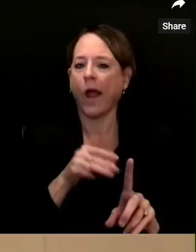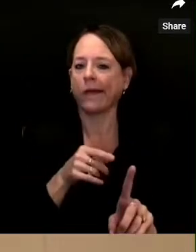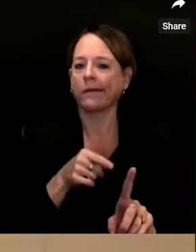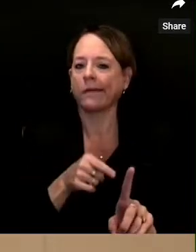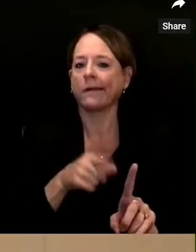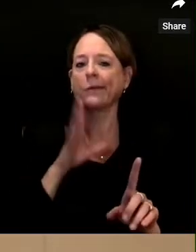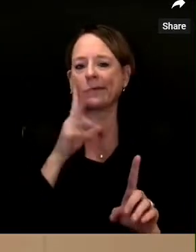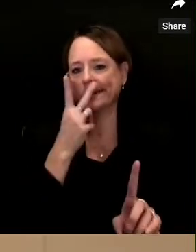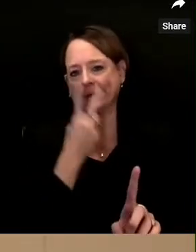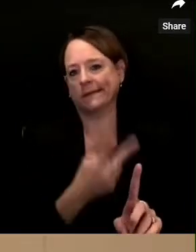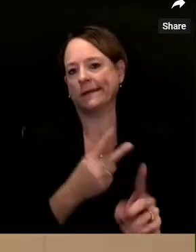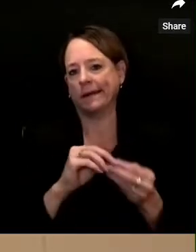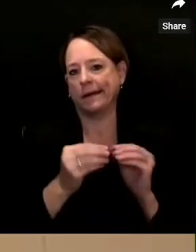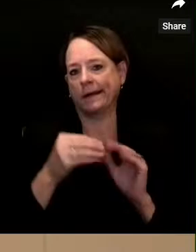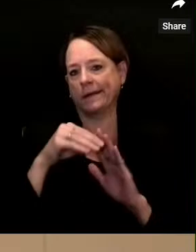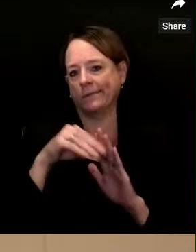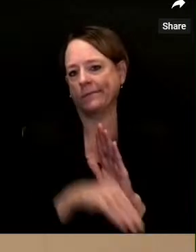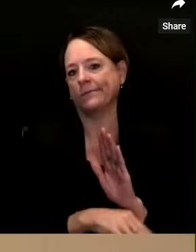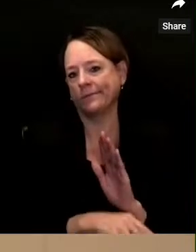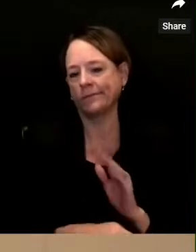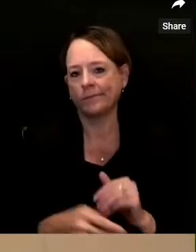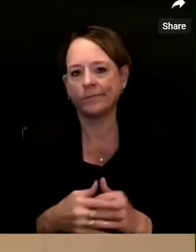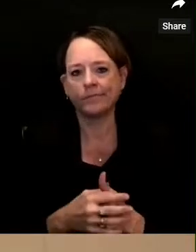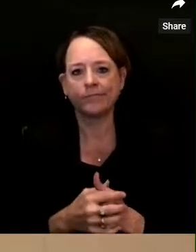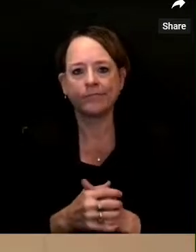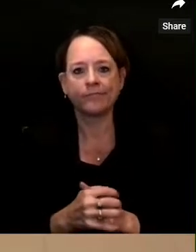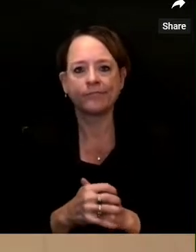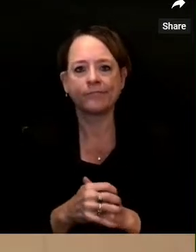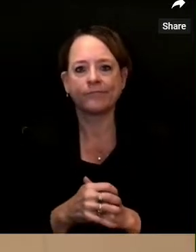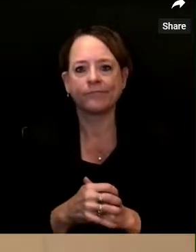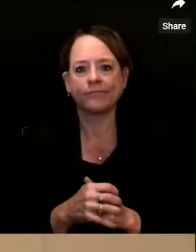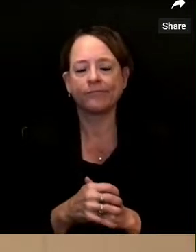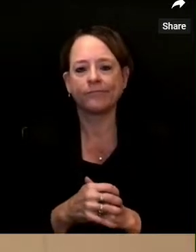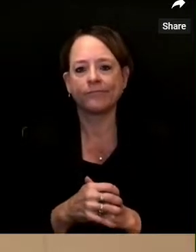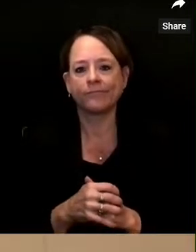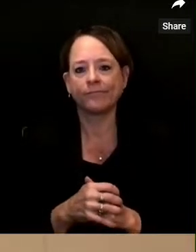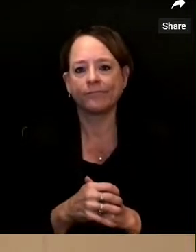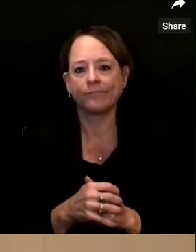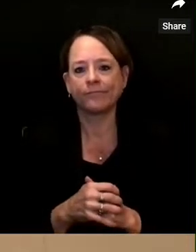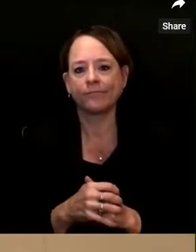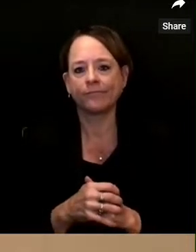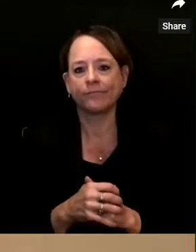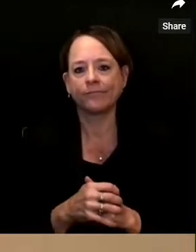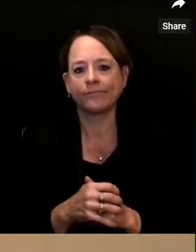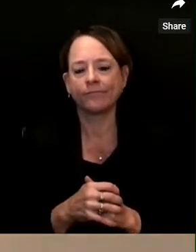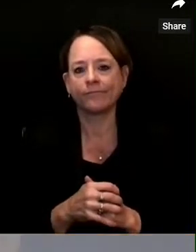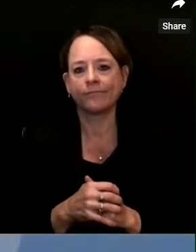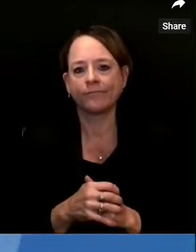but failing to do all that we know how to do to keep schools as safe as possible is playing a role.